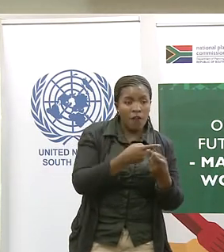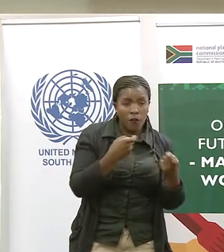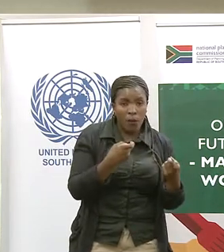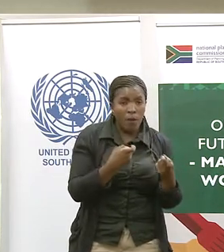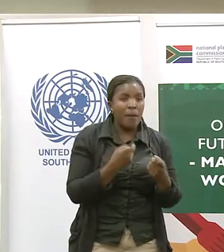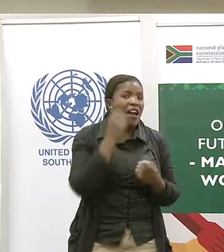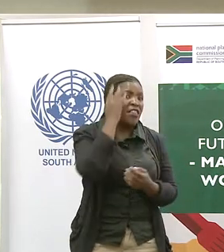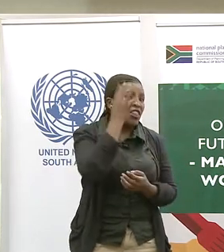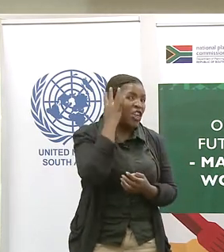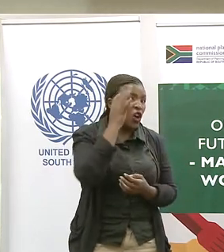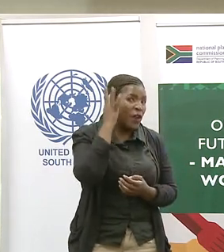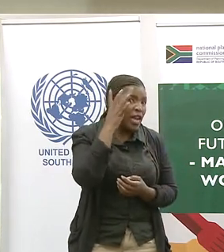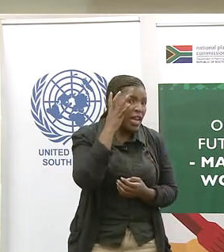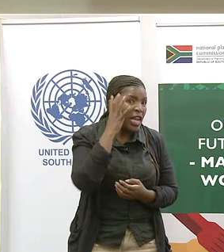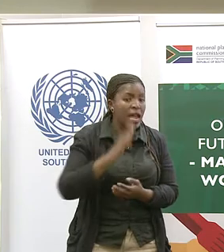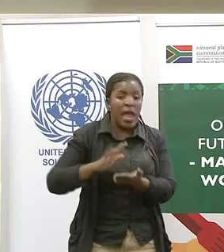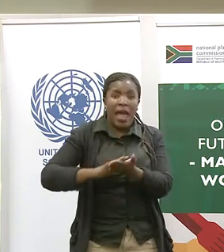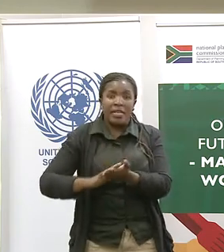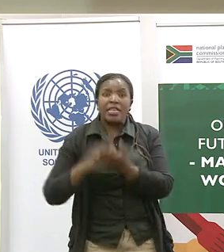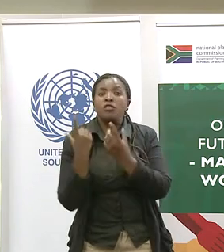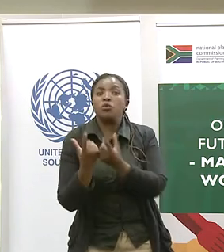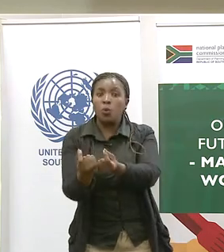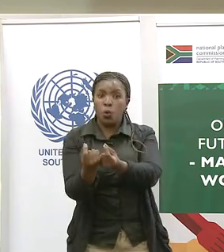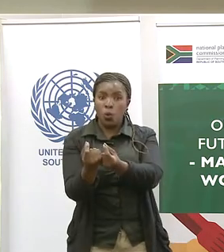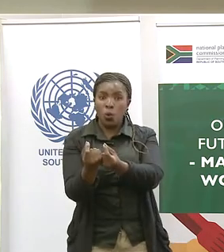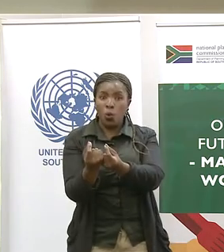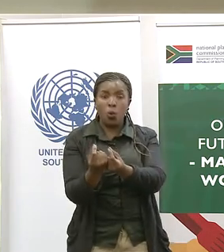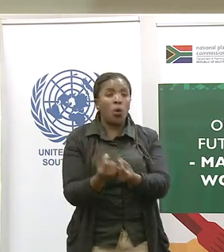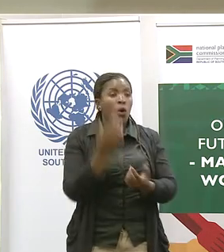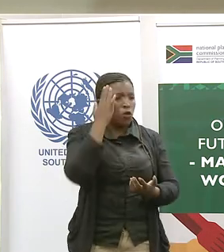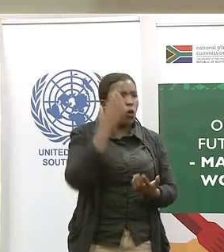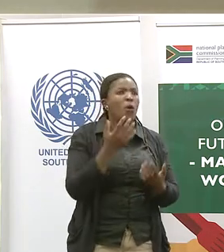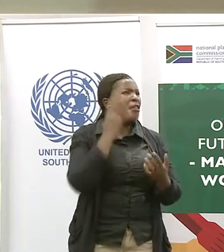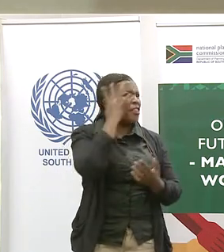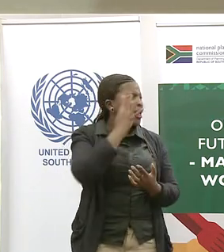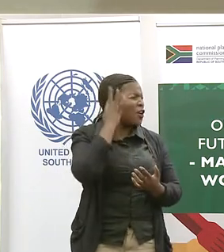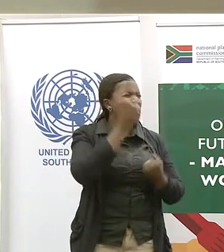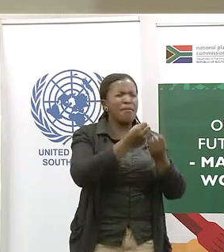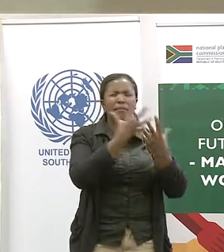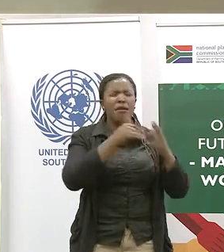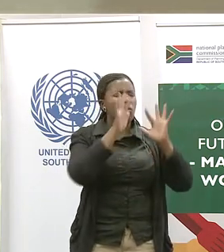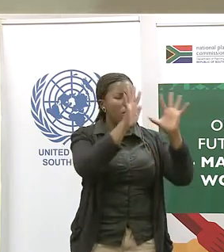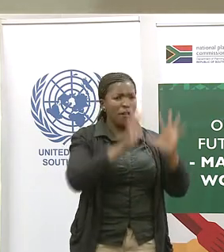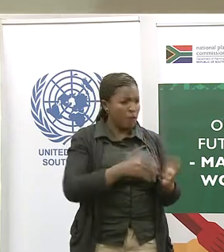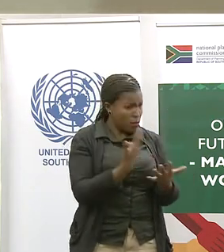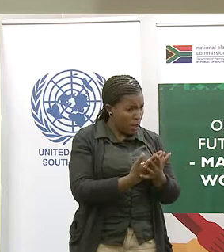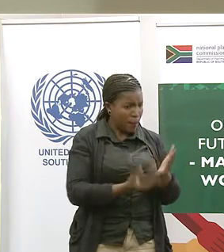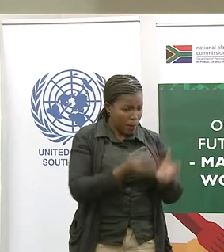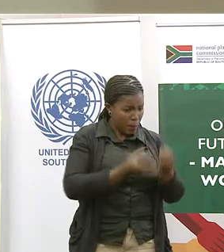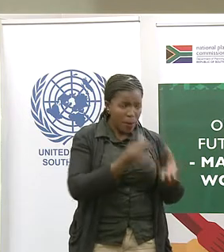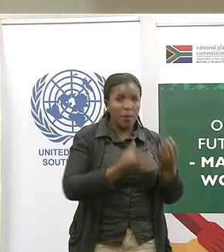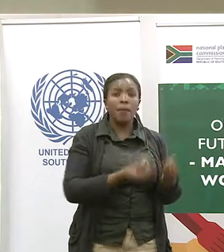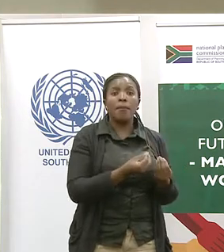practice. You can have the most wonderful theories in the world you like, but you've